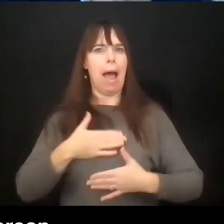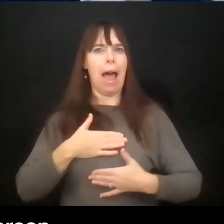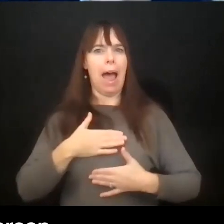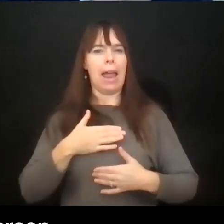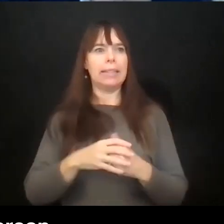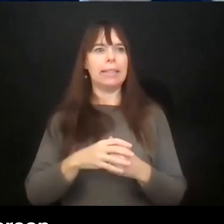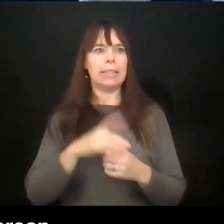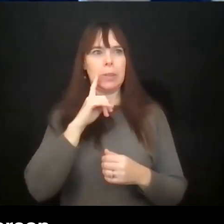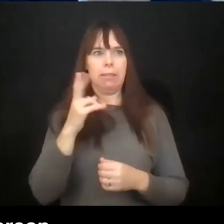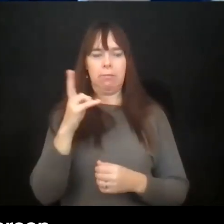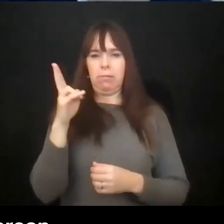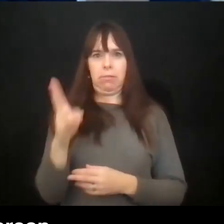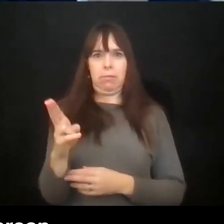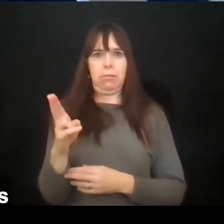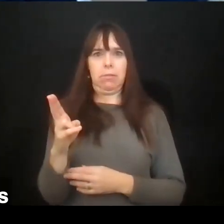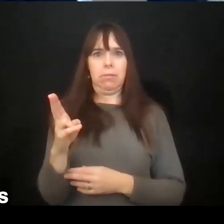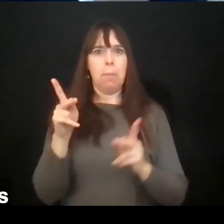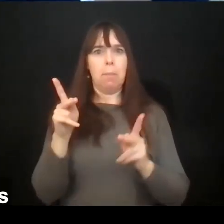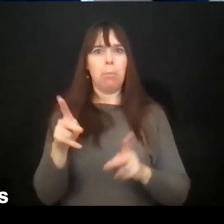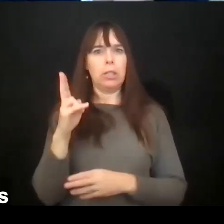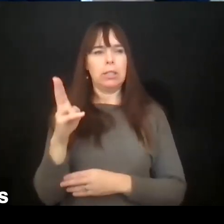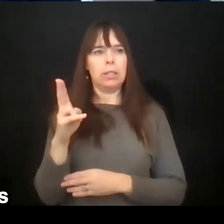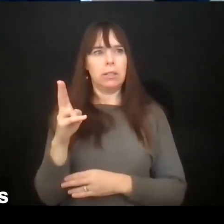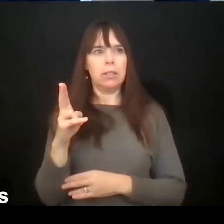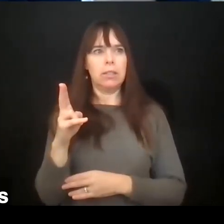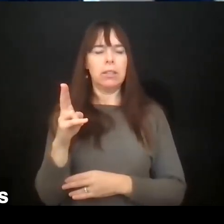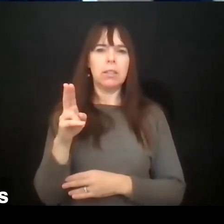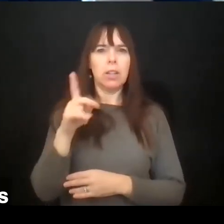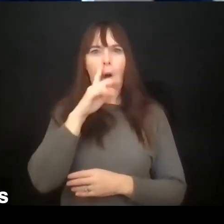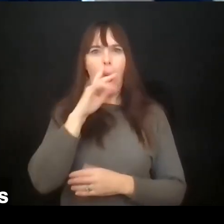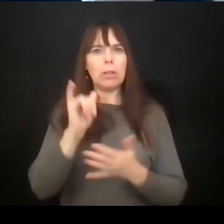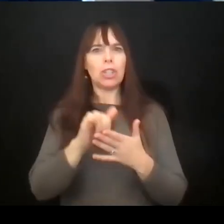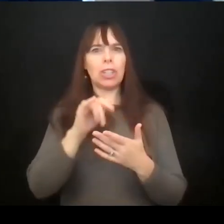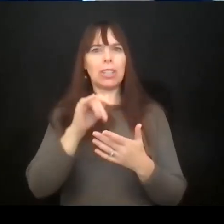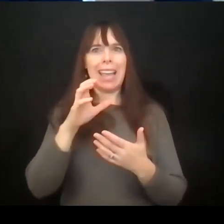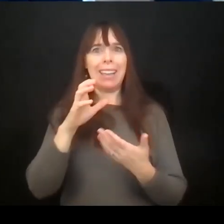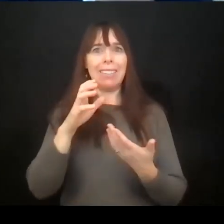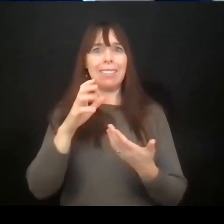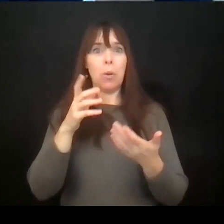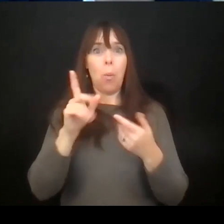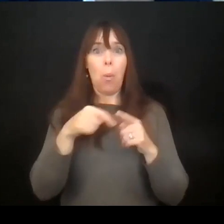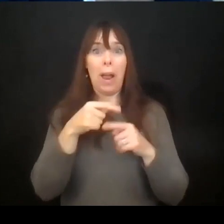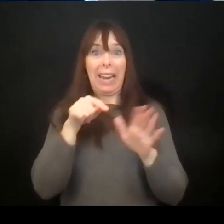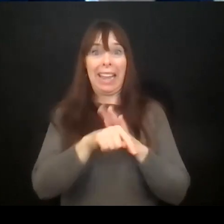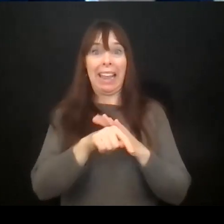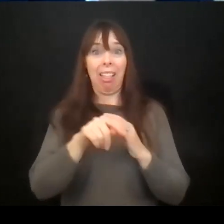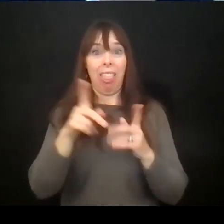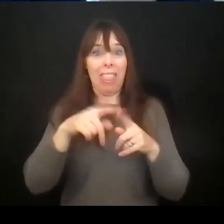the body of a person, and this reminds us of a crime scene.